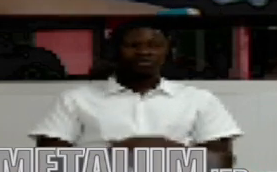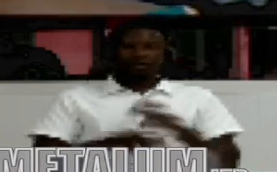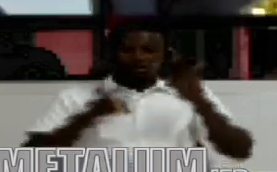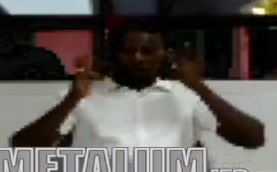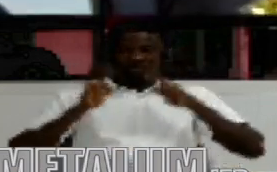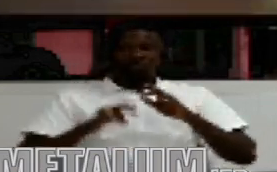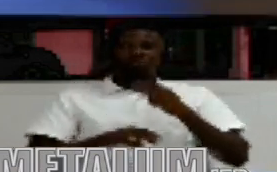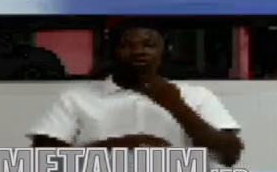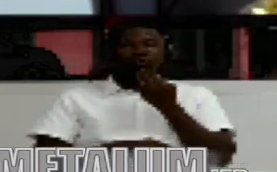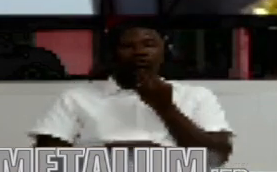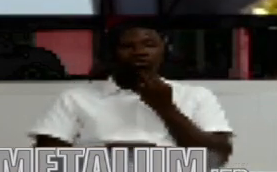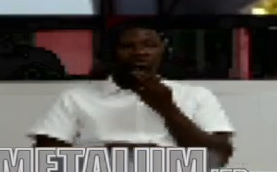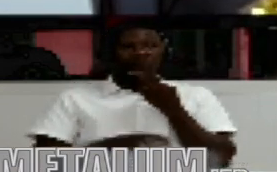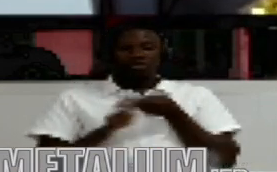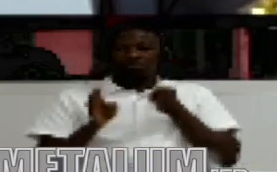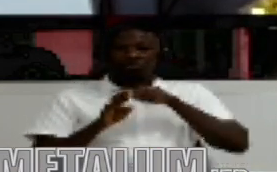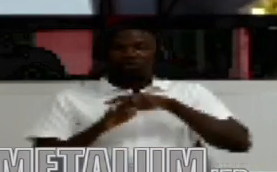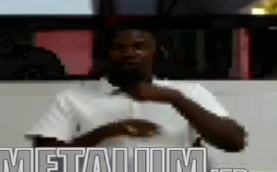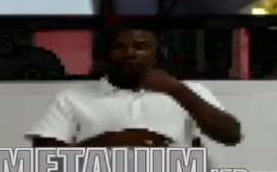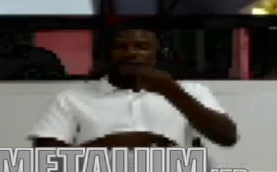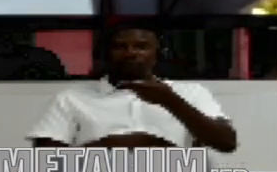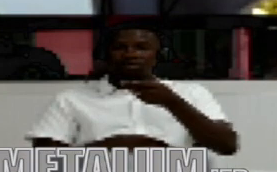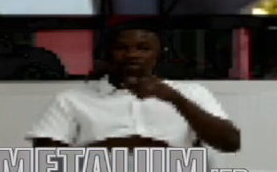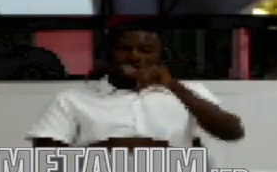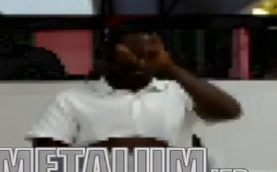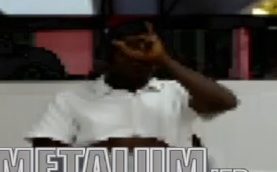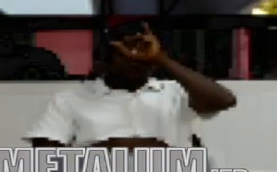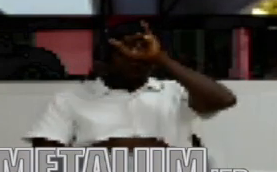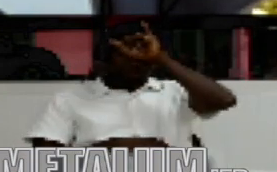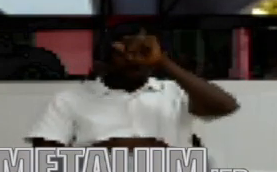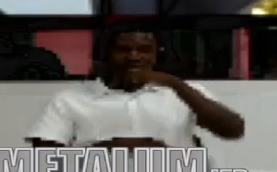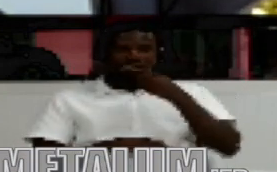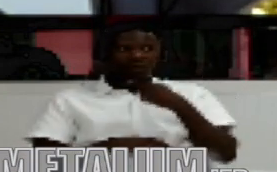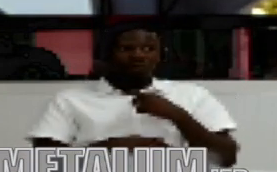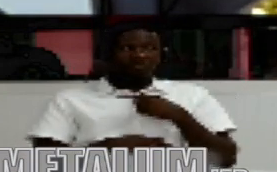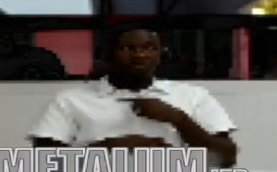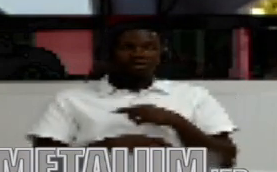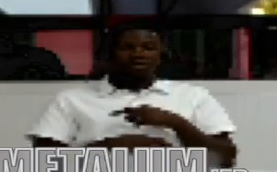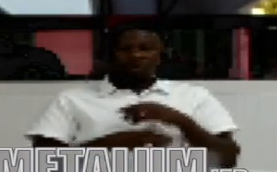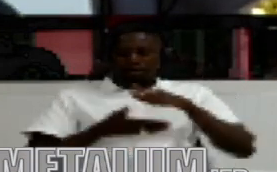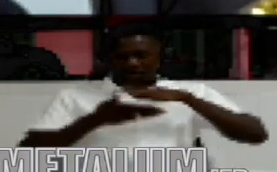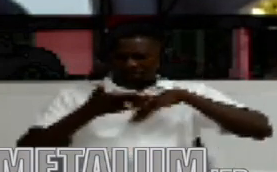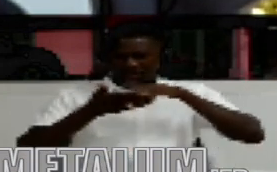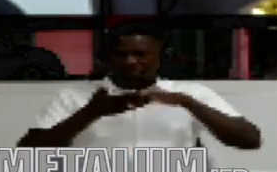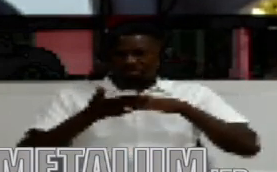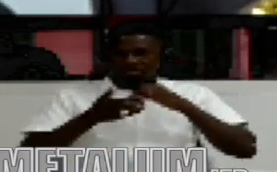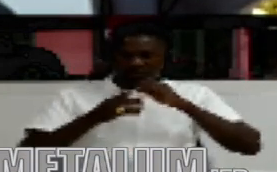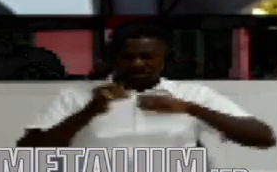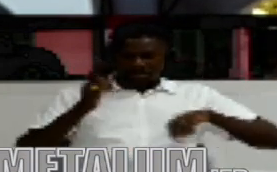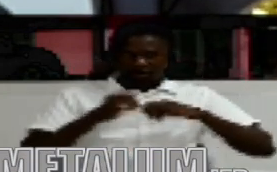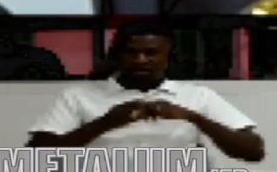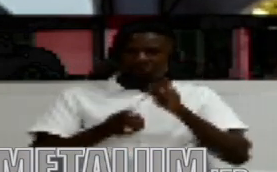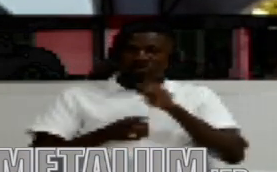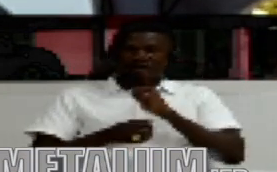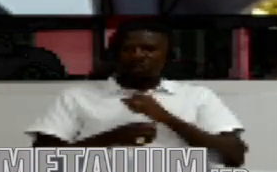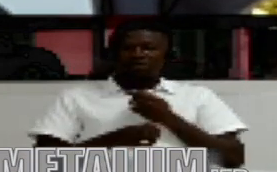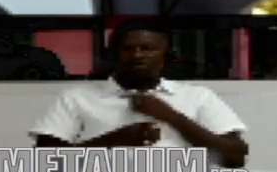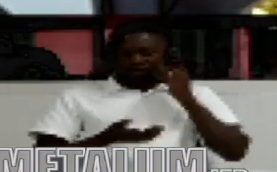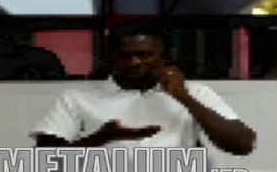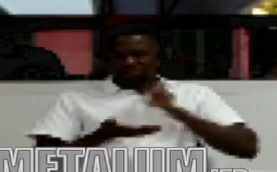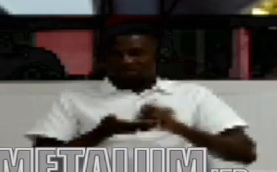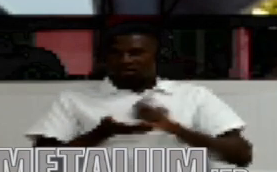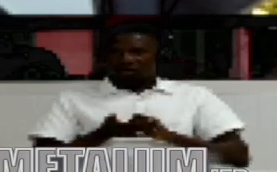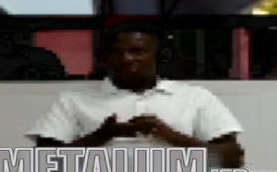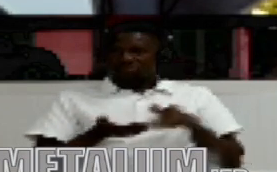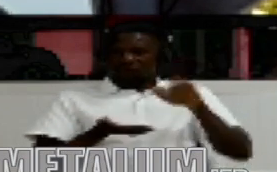Council, the report from Egypt, I don't know if there is a page missing, but it's not, it doesn't have any signature on